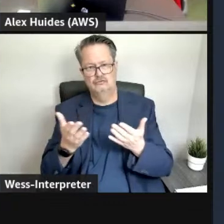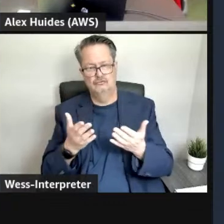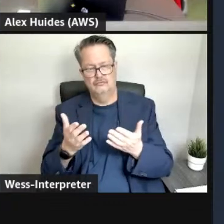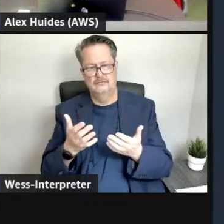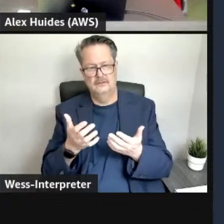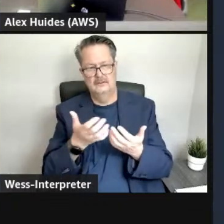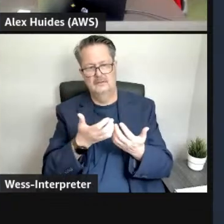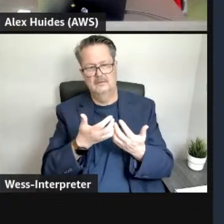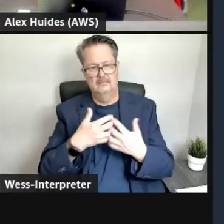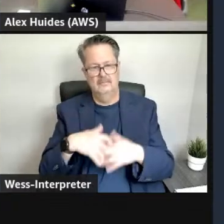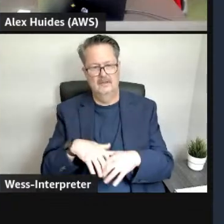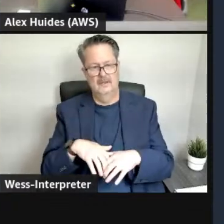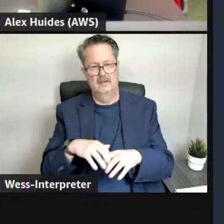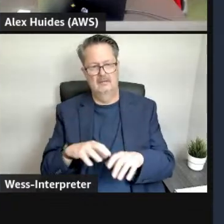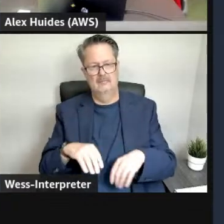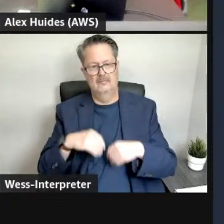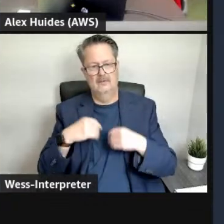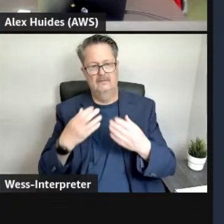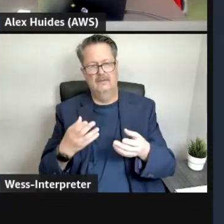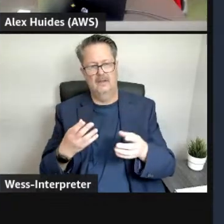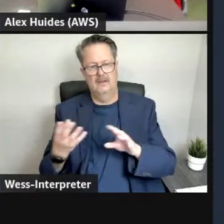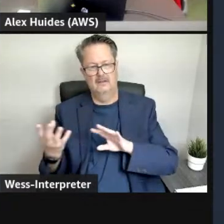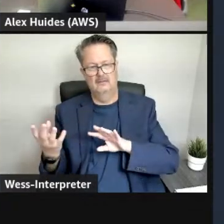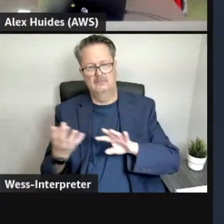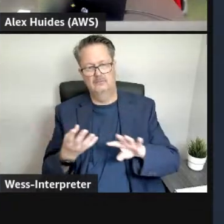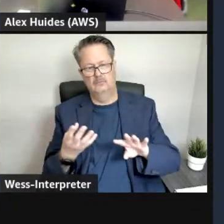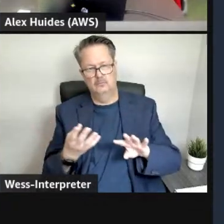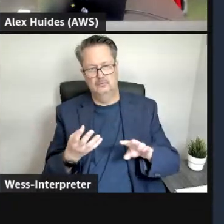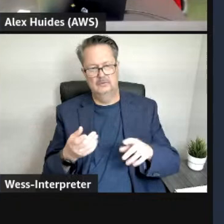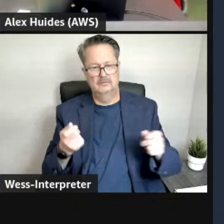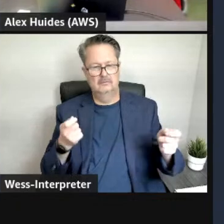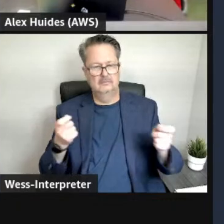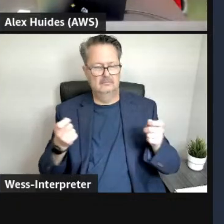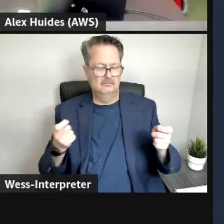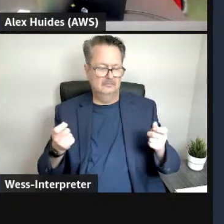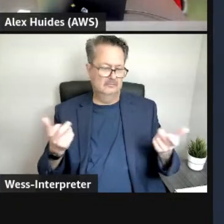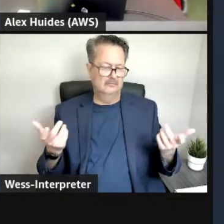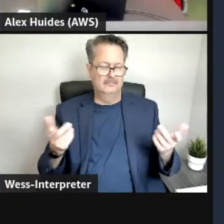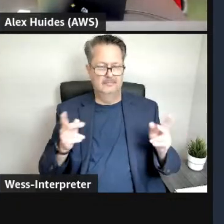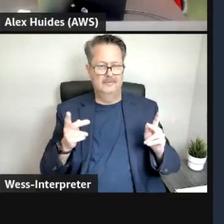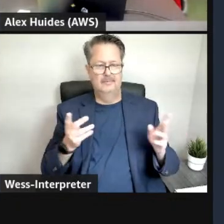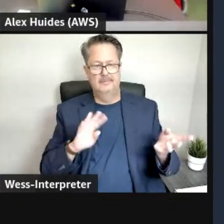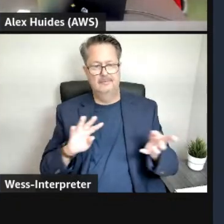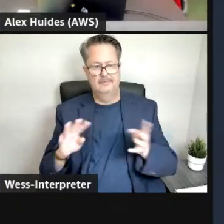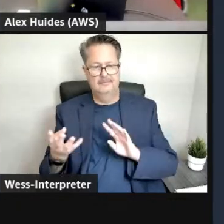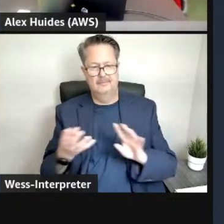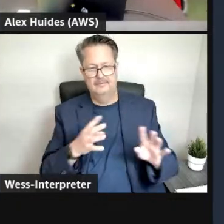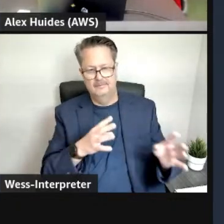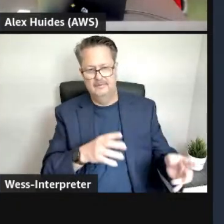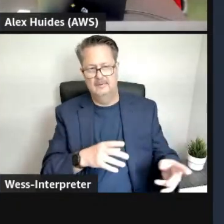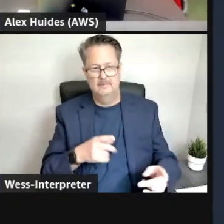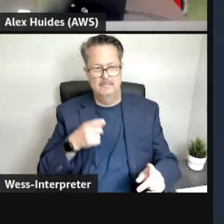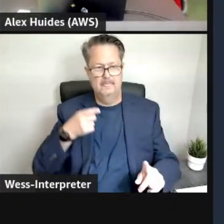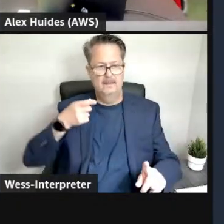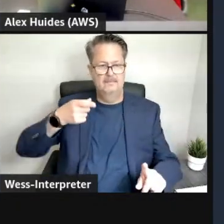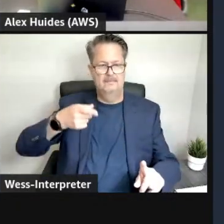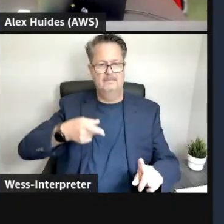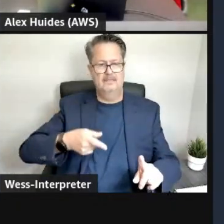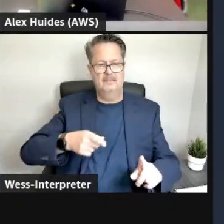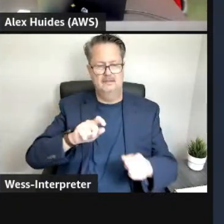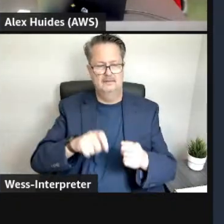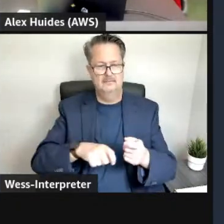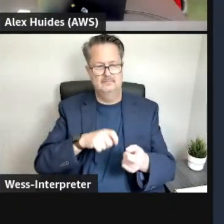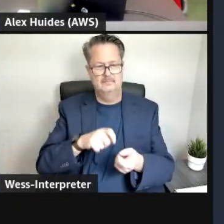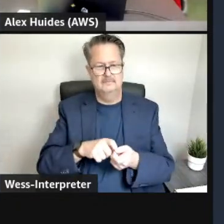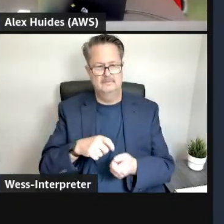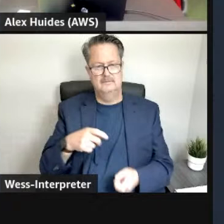advanced routing and traffic controls. Could be traffic shifting, but also specifying prefix and query parameters,